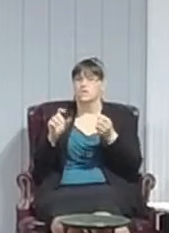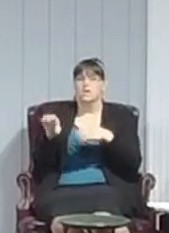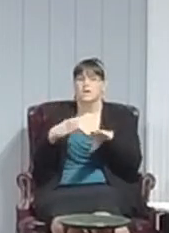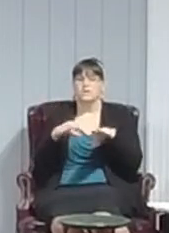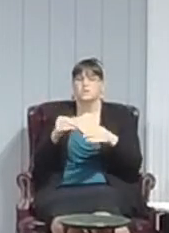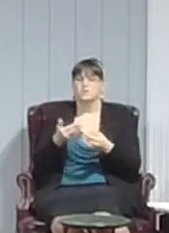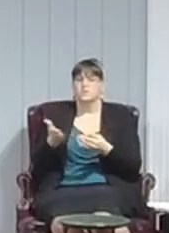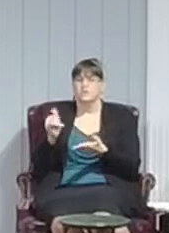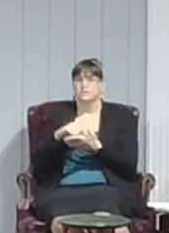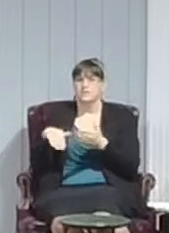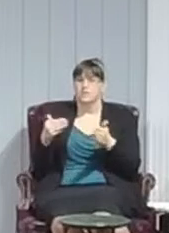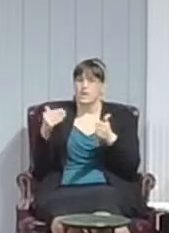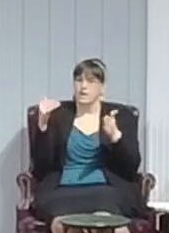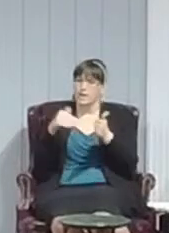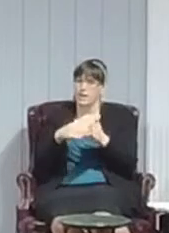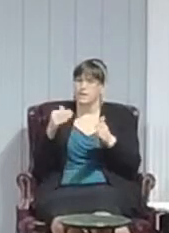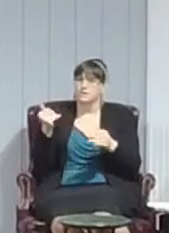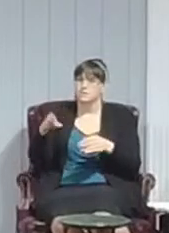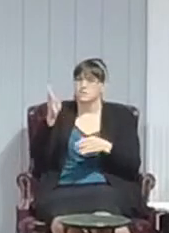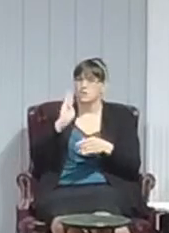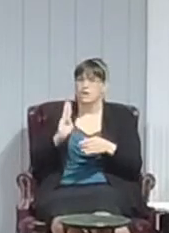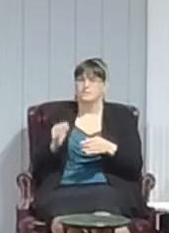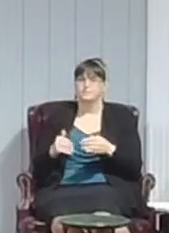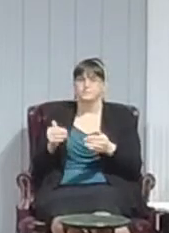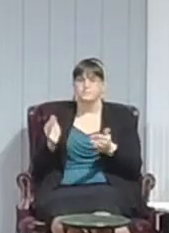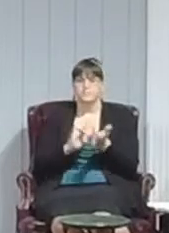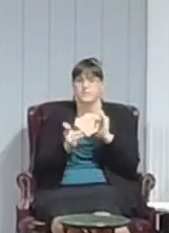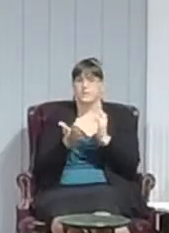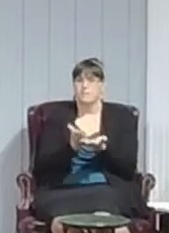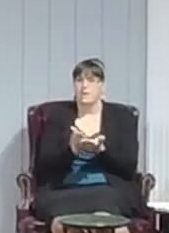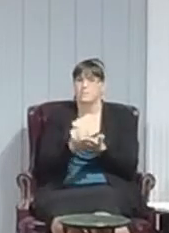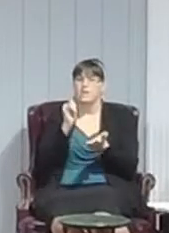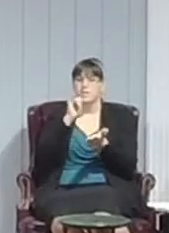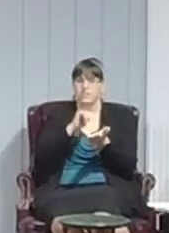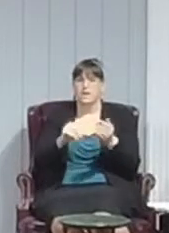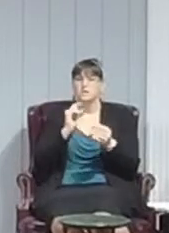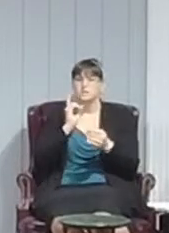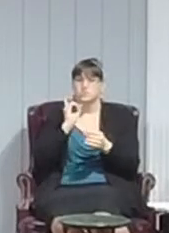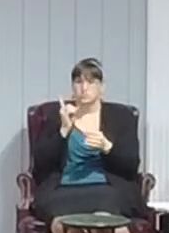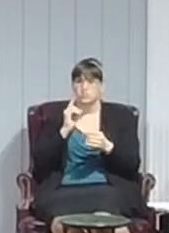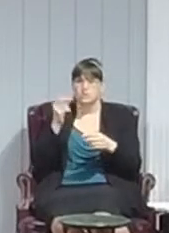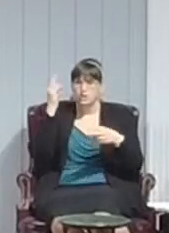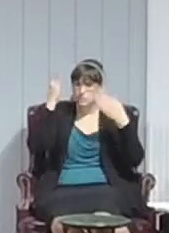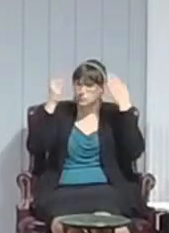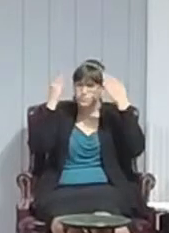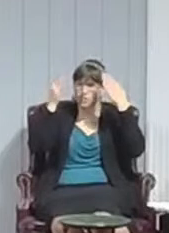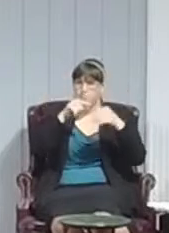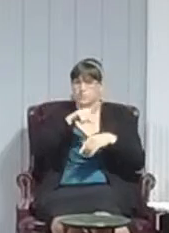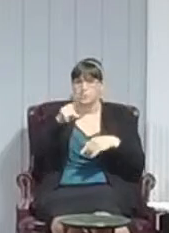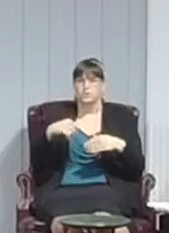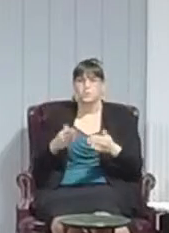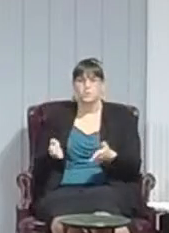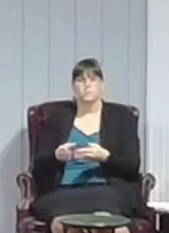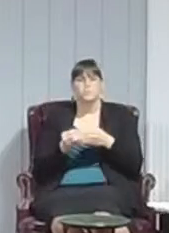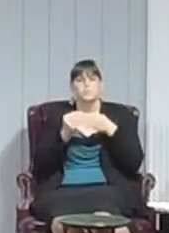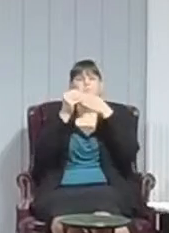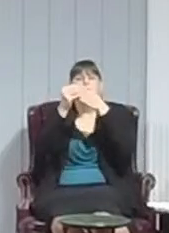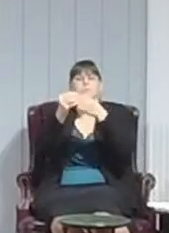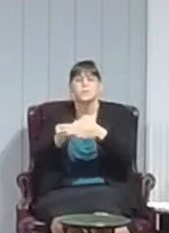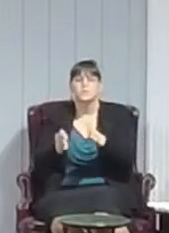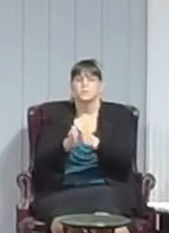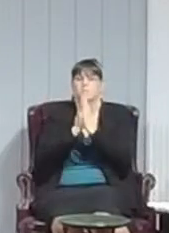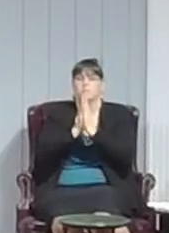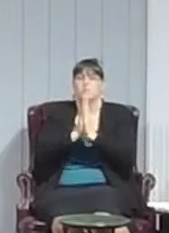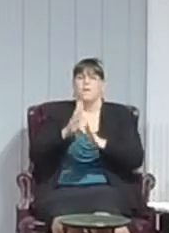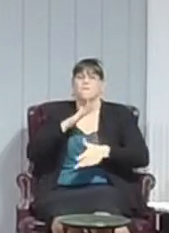are anti-God and anti-Bible. It ought to trouble you, and it ought to trouble you enough that it brings you to pray and to pray